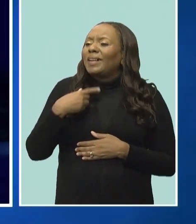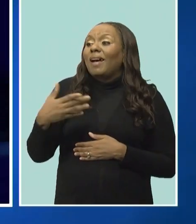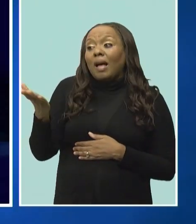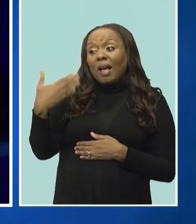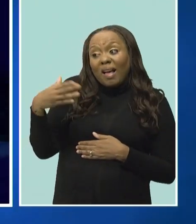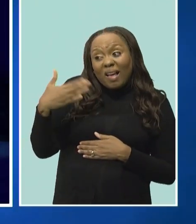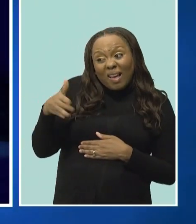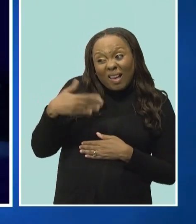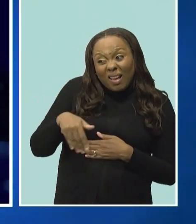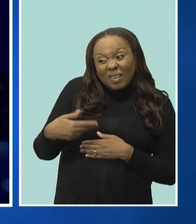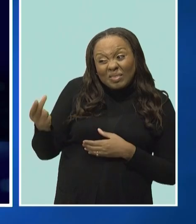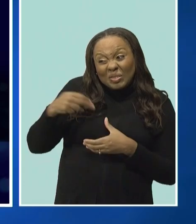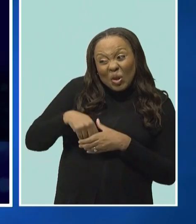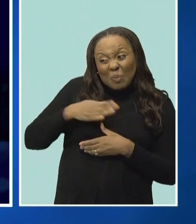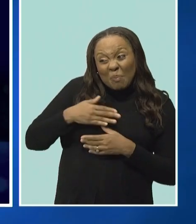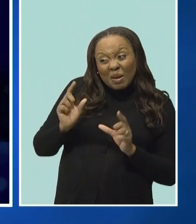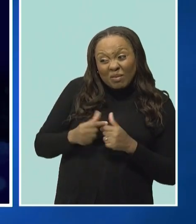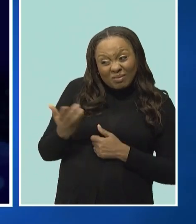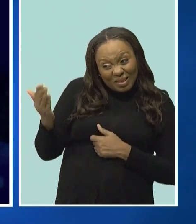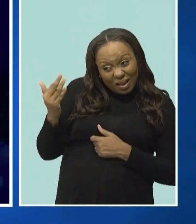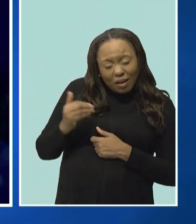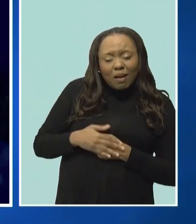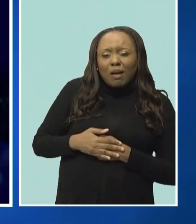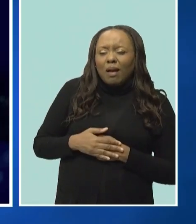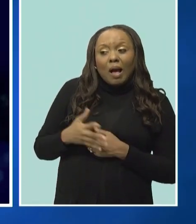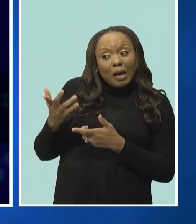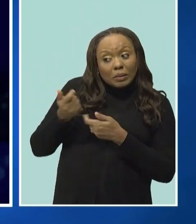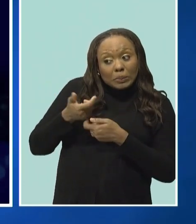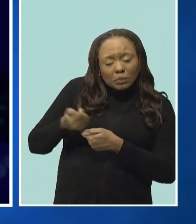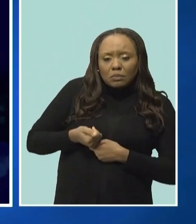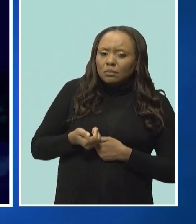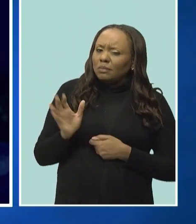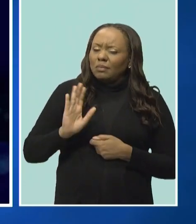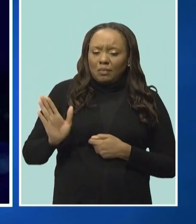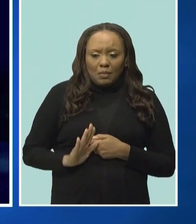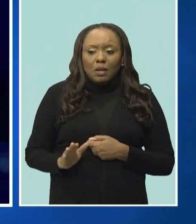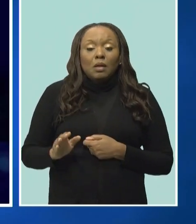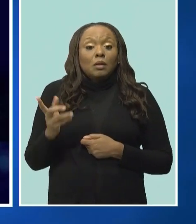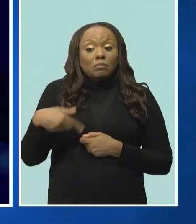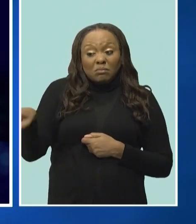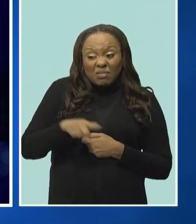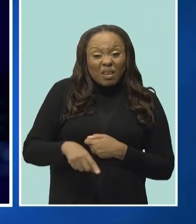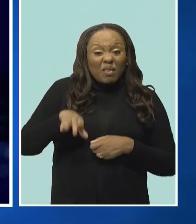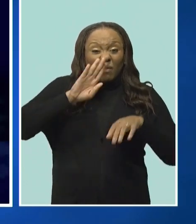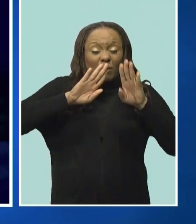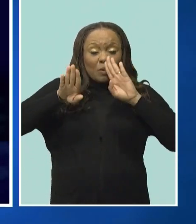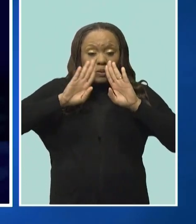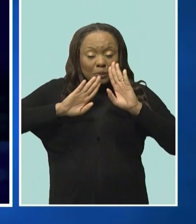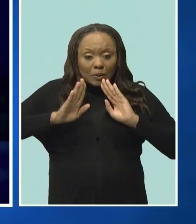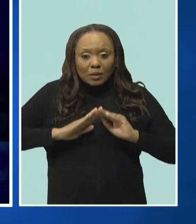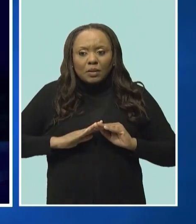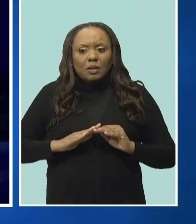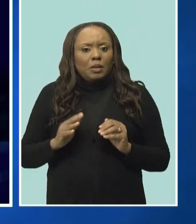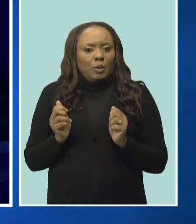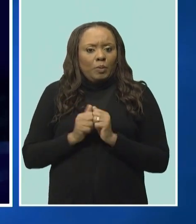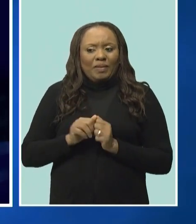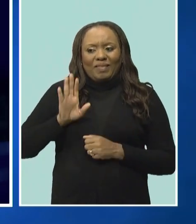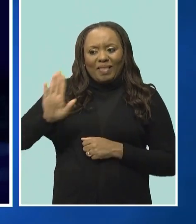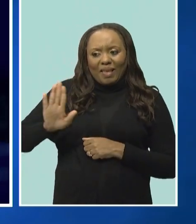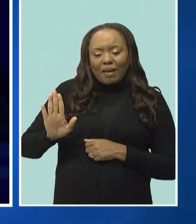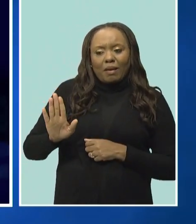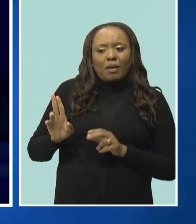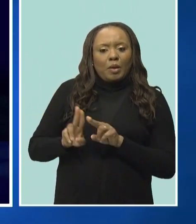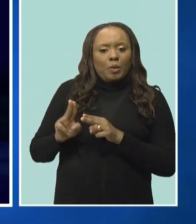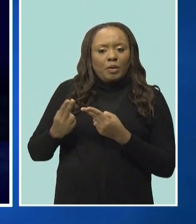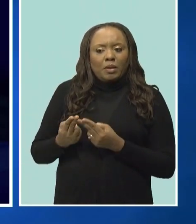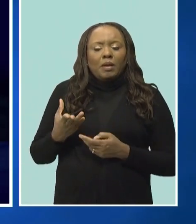were frustrated about the way they were being treated by the union and Sanitation Service Authority, and they